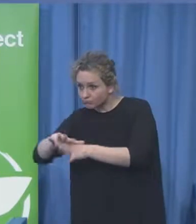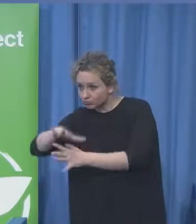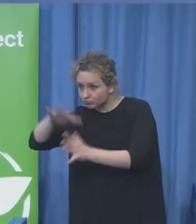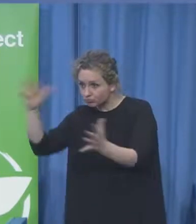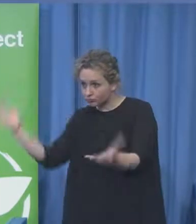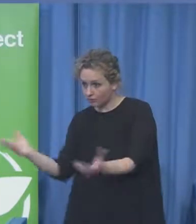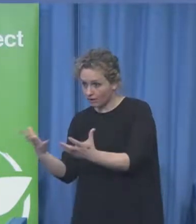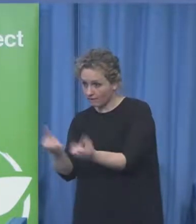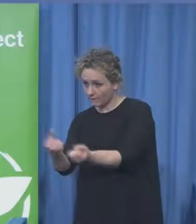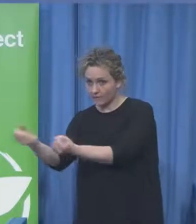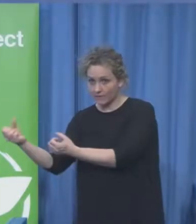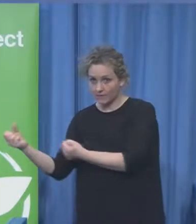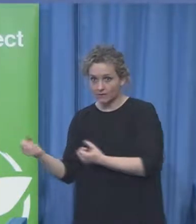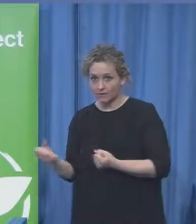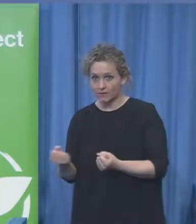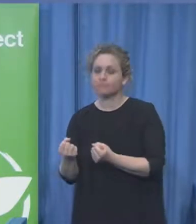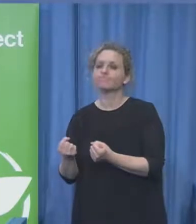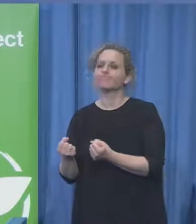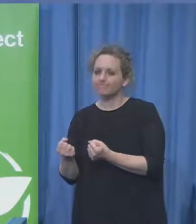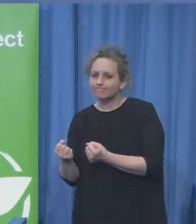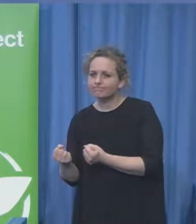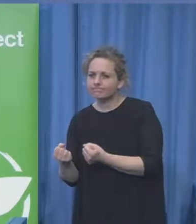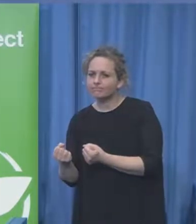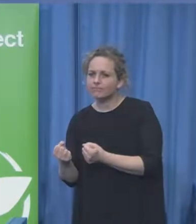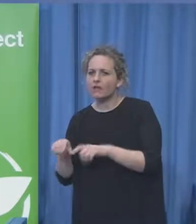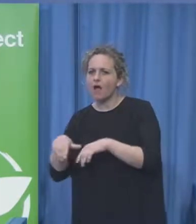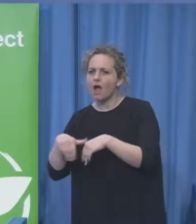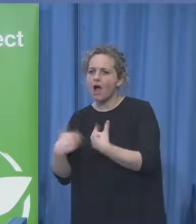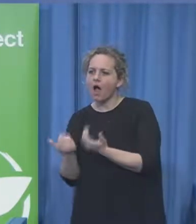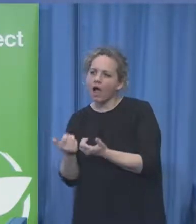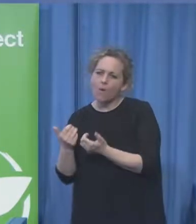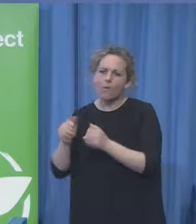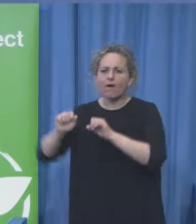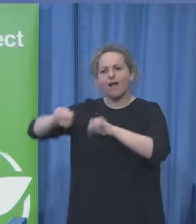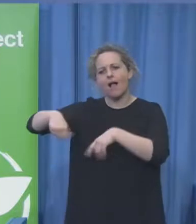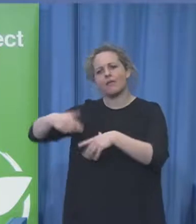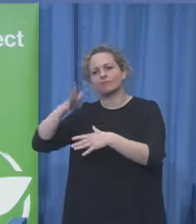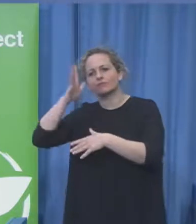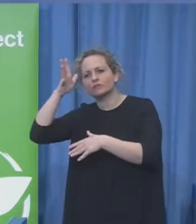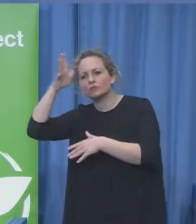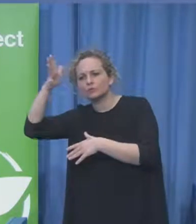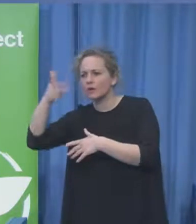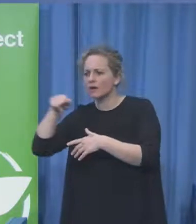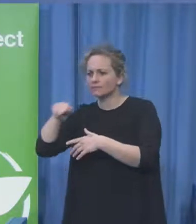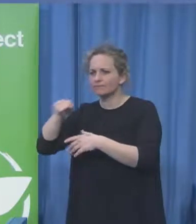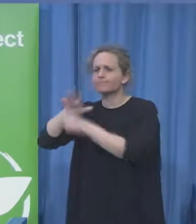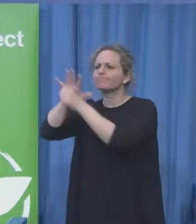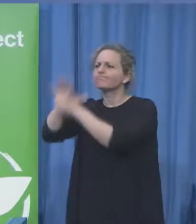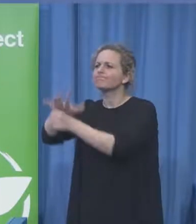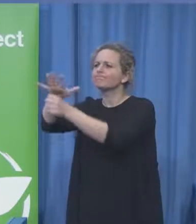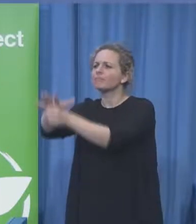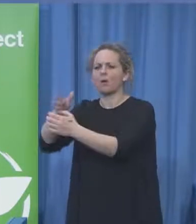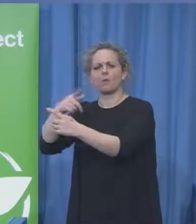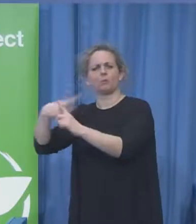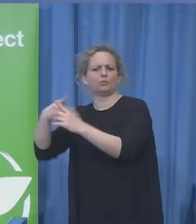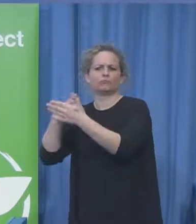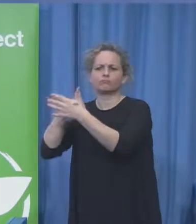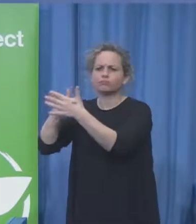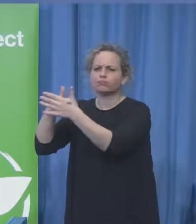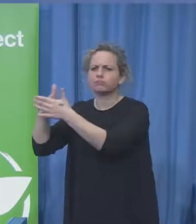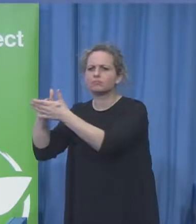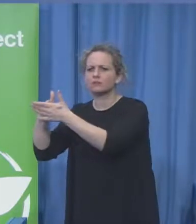increase opportunity for persons with disability against this discrimination, make sure that the full inclusion in the work